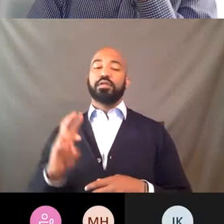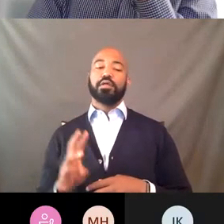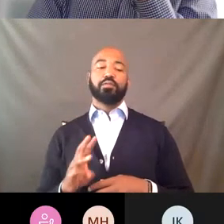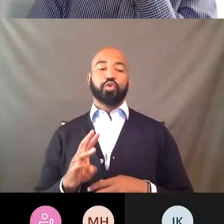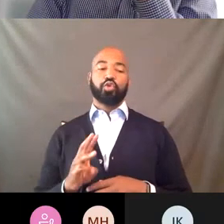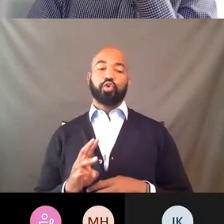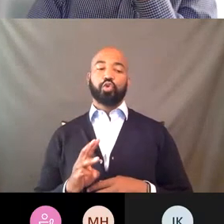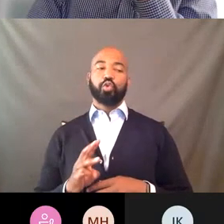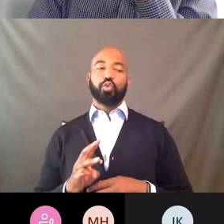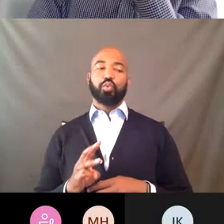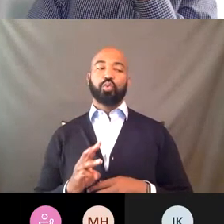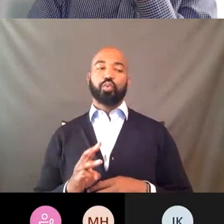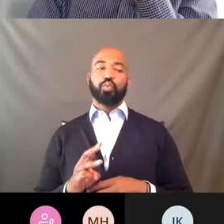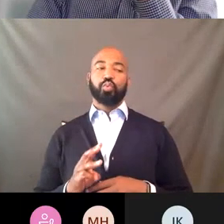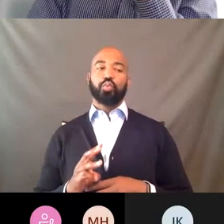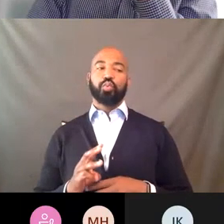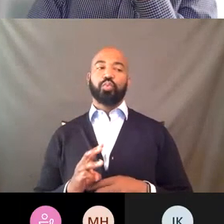DPW